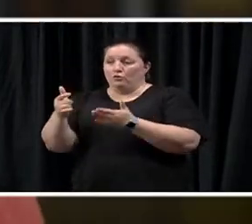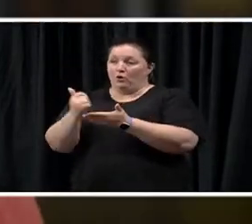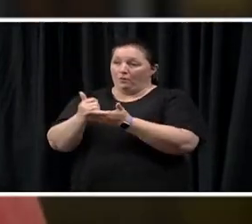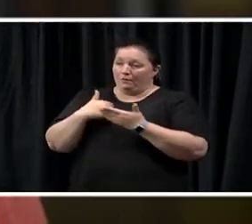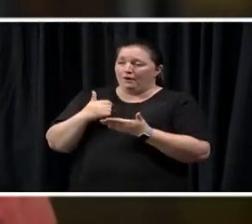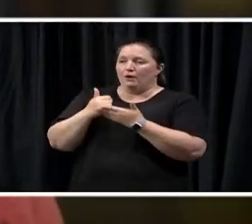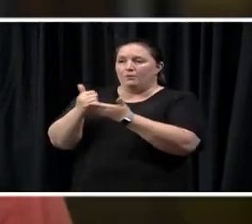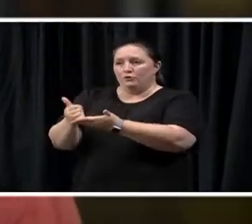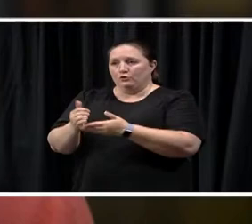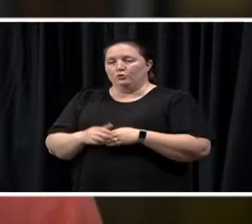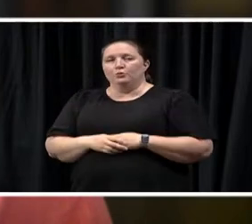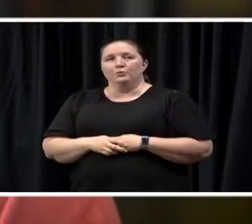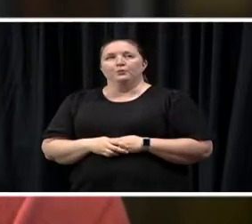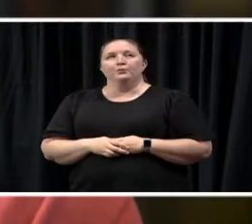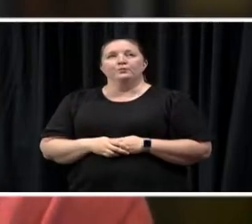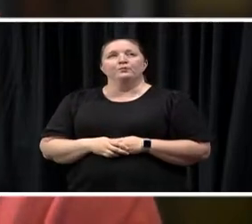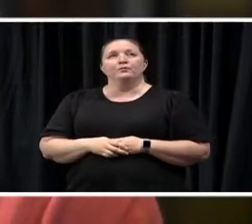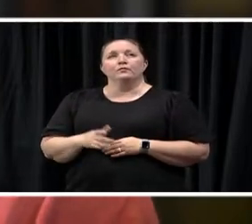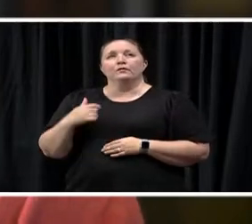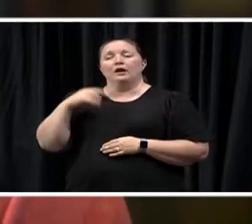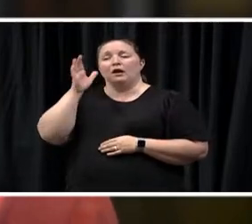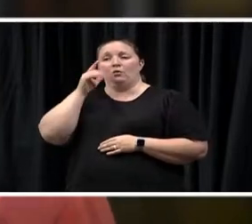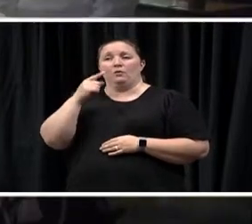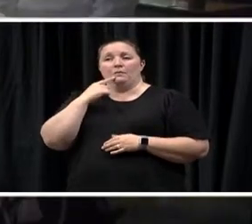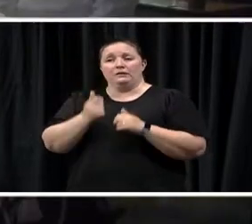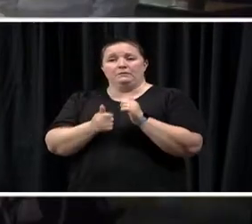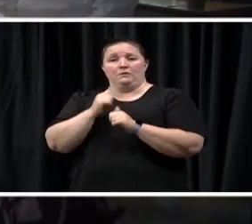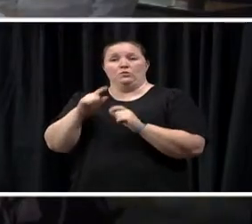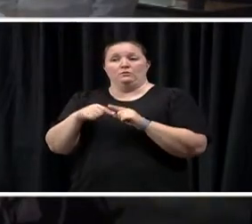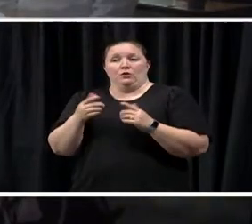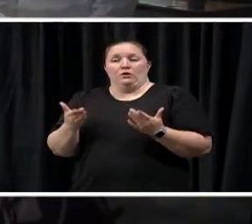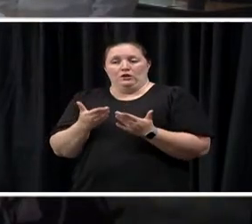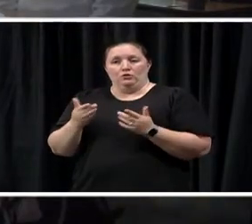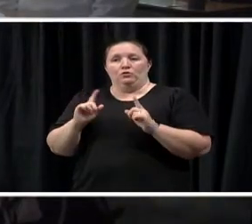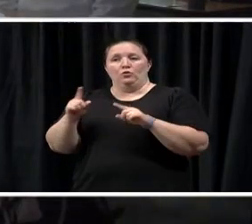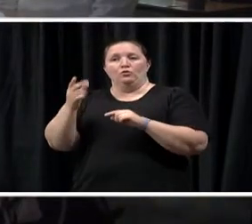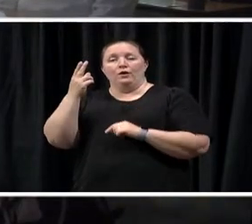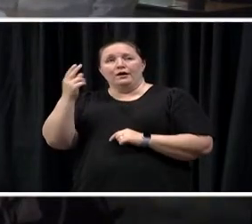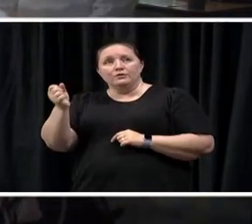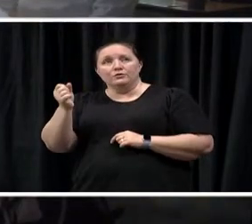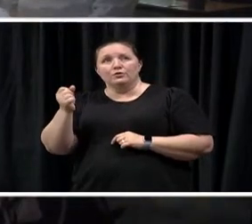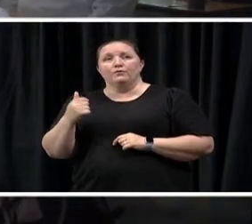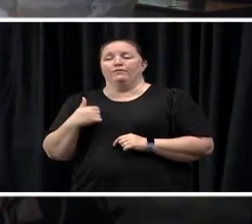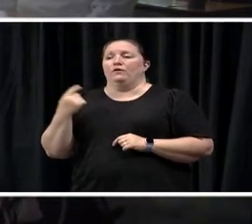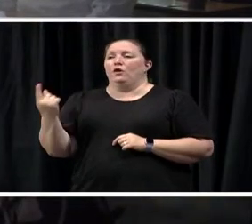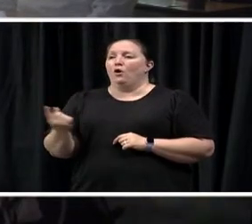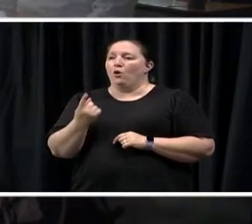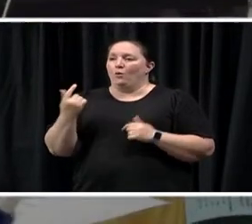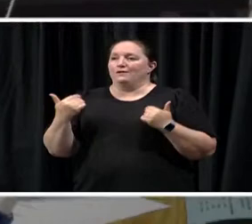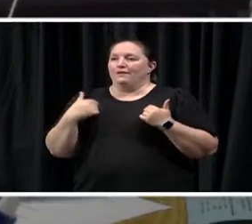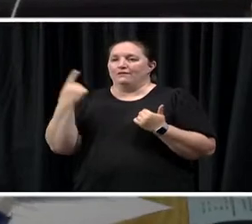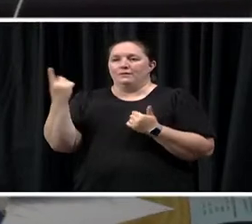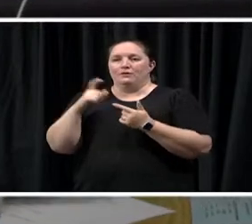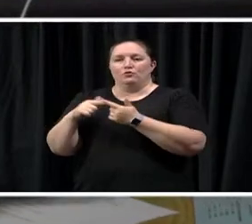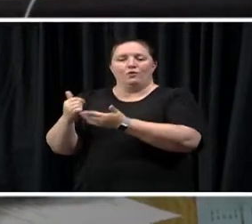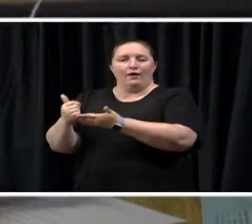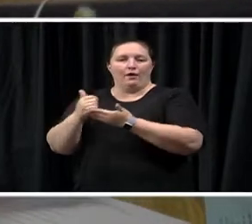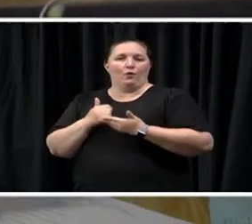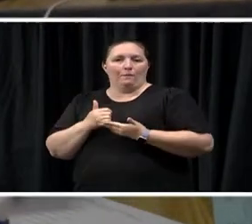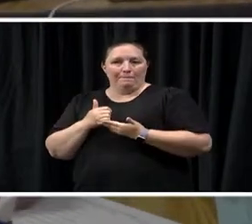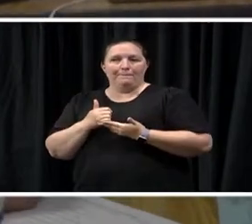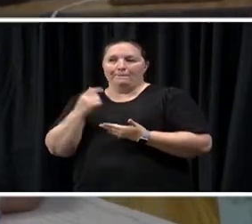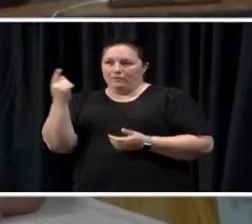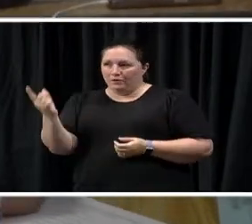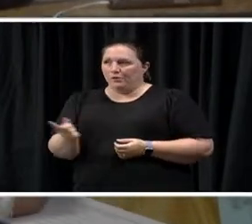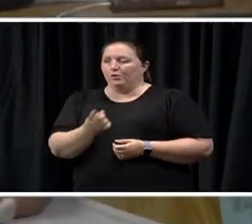I think what I'll miss most about being here at Henry Clay High School is always having someone to help you out